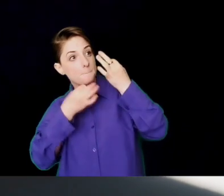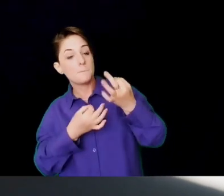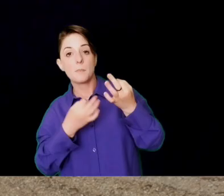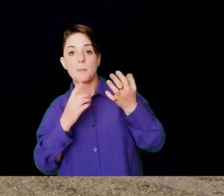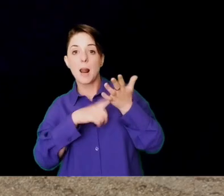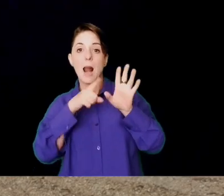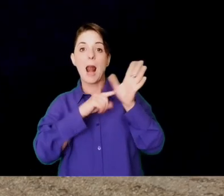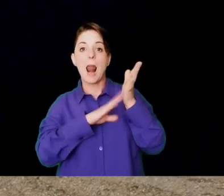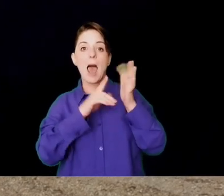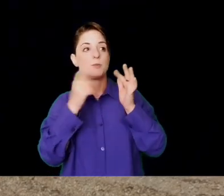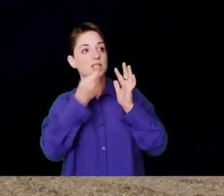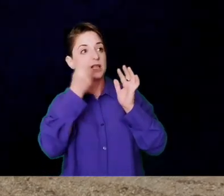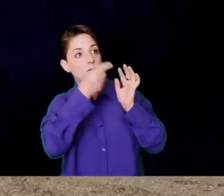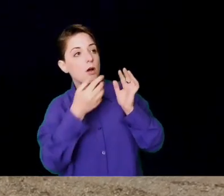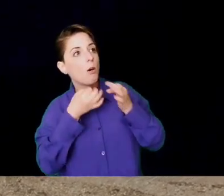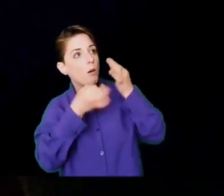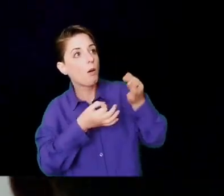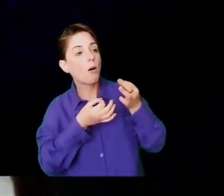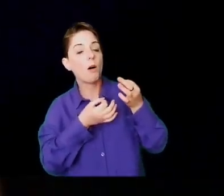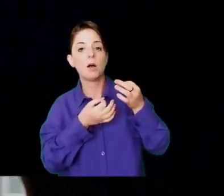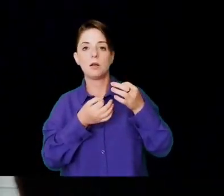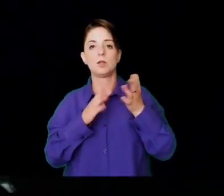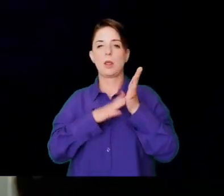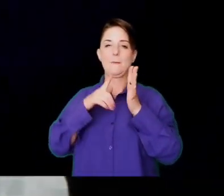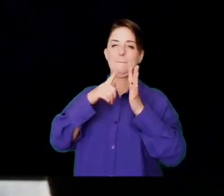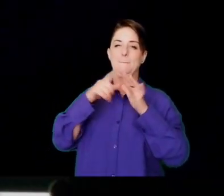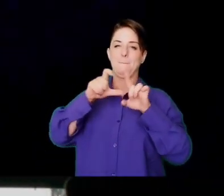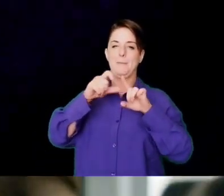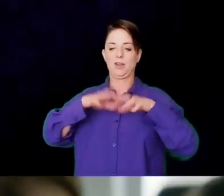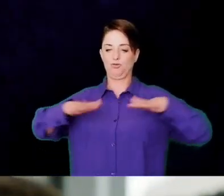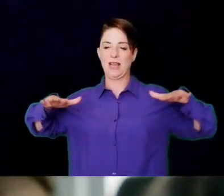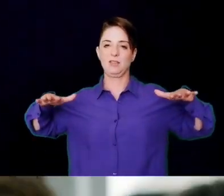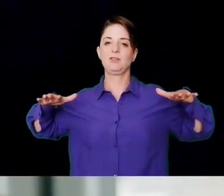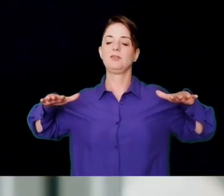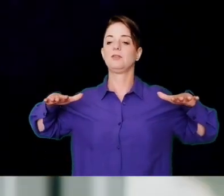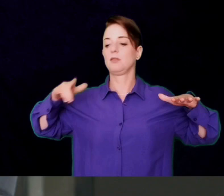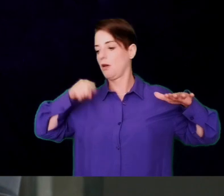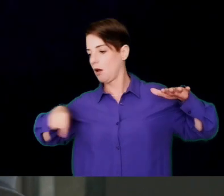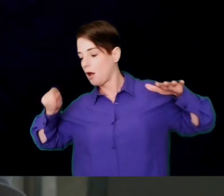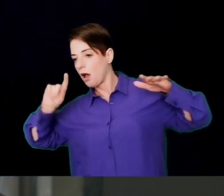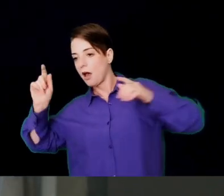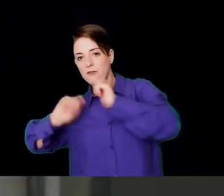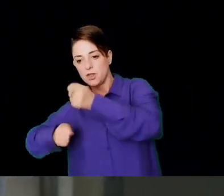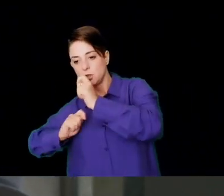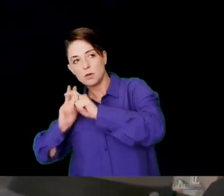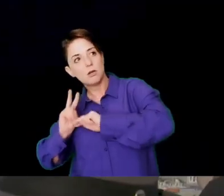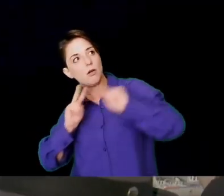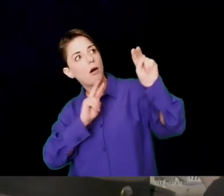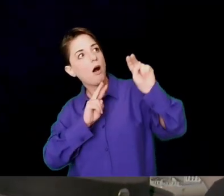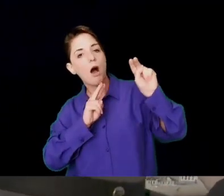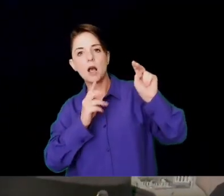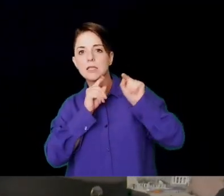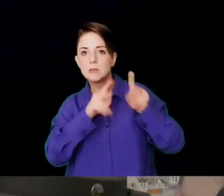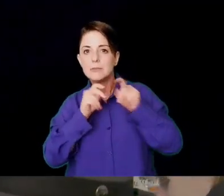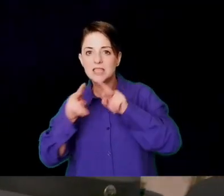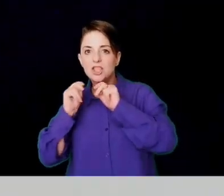in Lyme's successful model. Today, fishermen from across the Mediterranean are hearing about an 84% increase in species